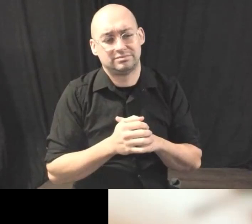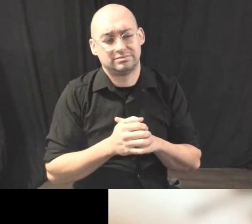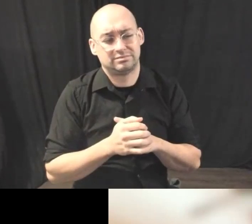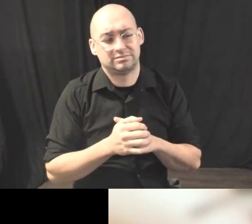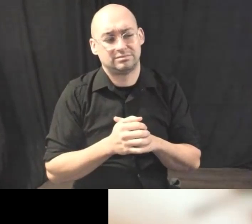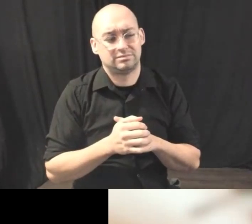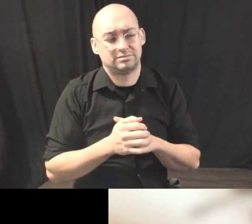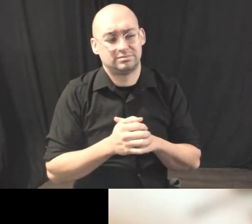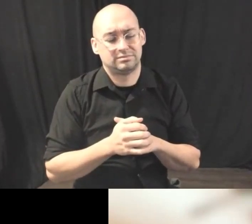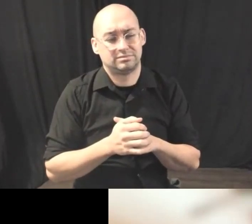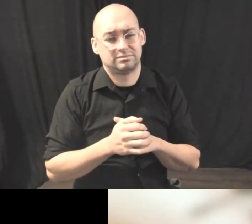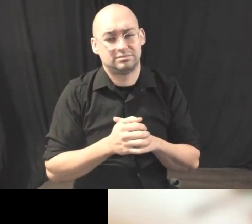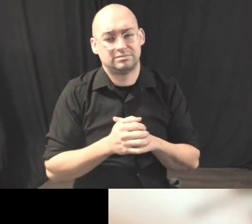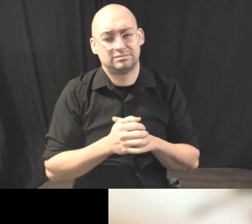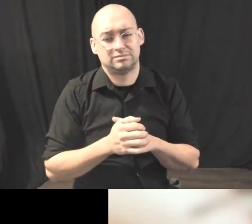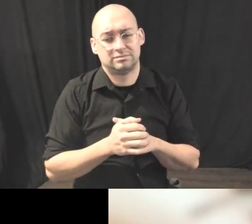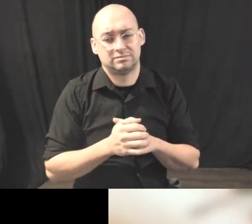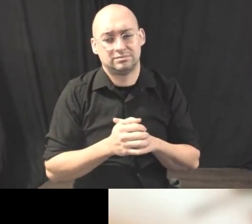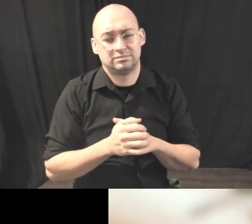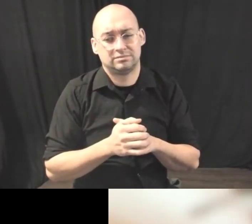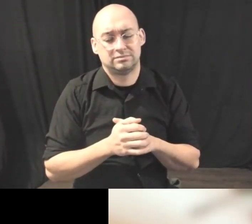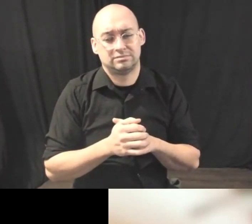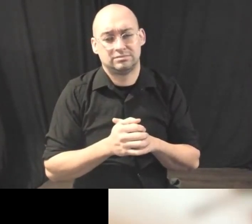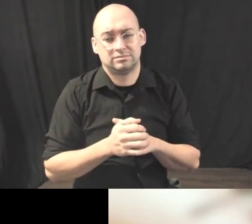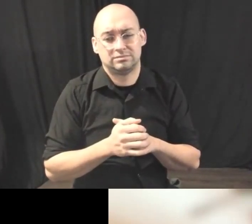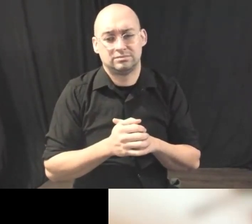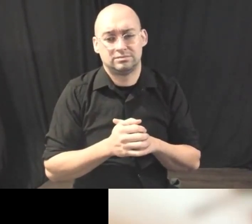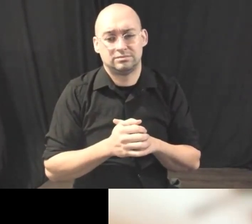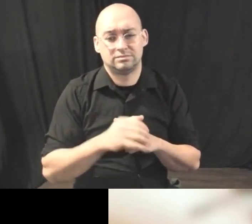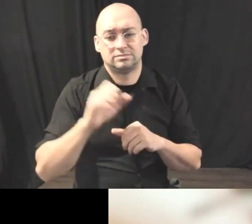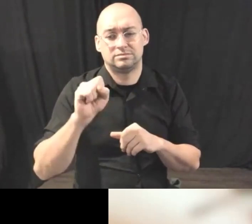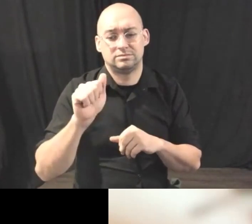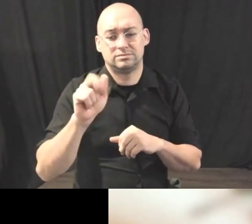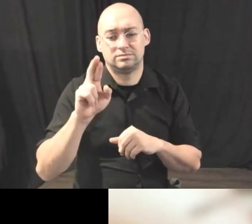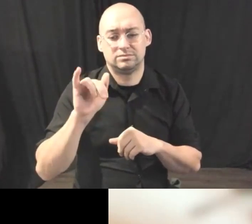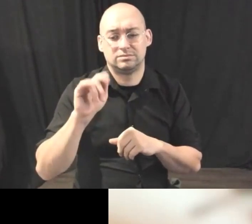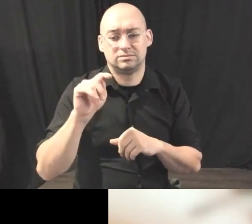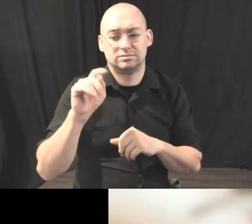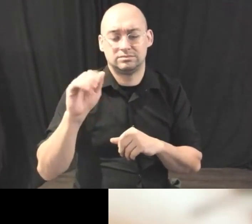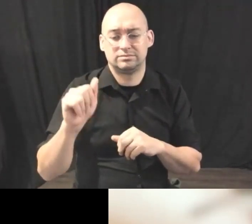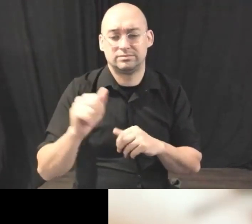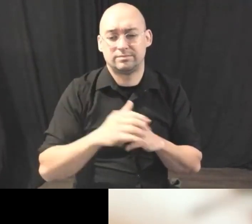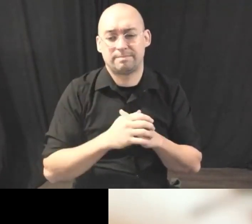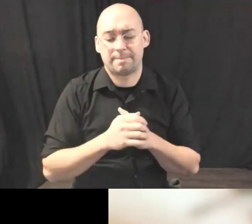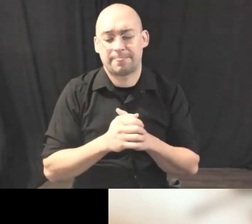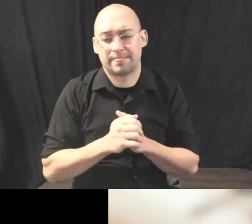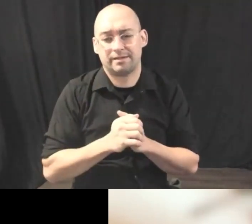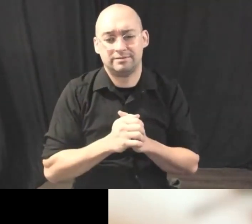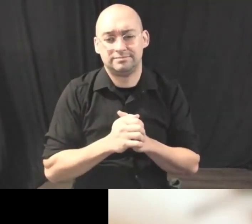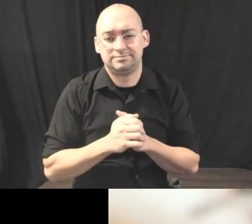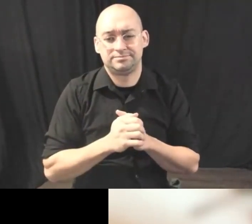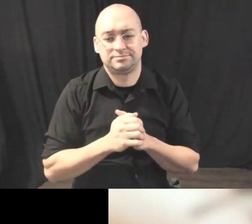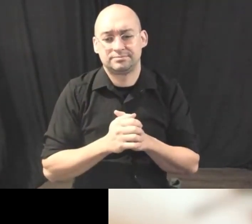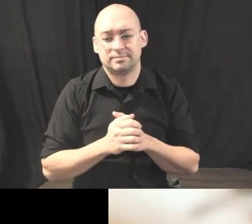And look at Sarita's. Oh, she's joined. Okay, Sarita, you can have the word.